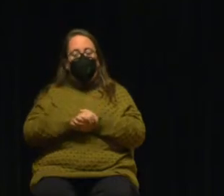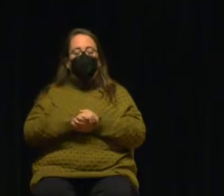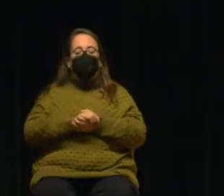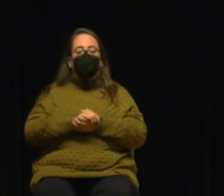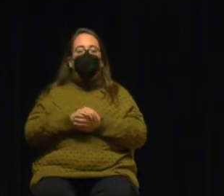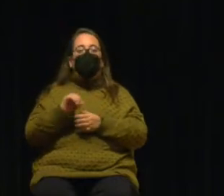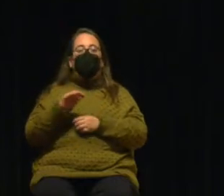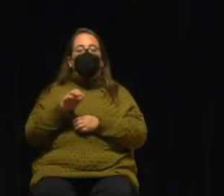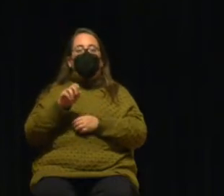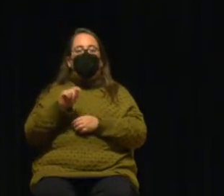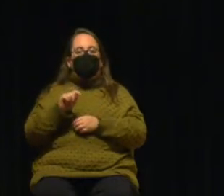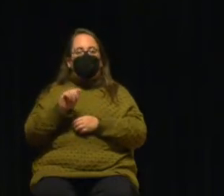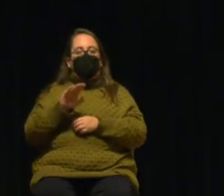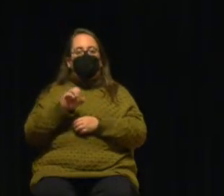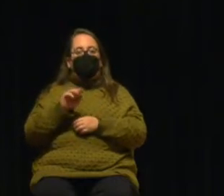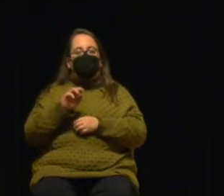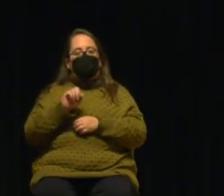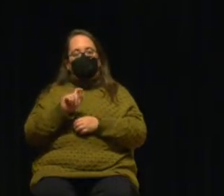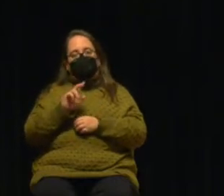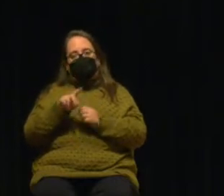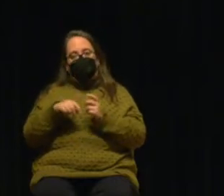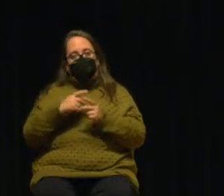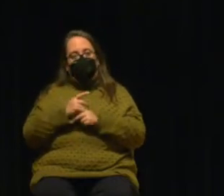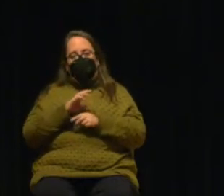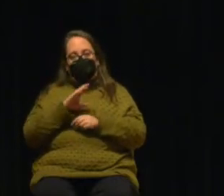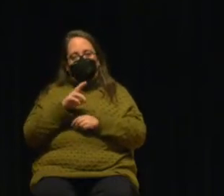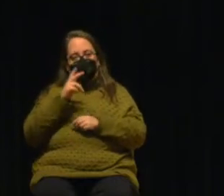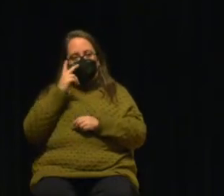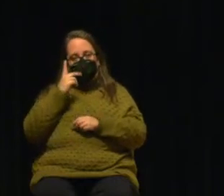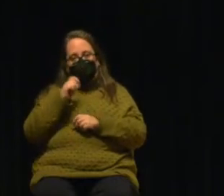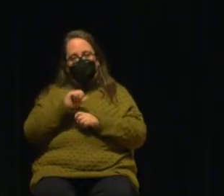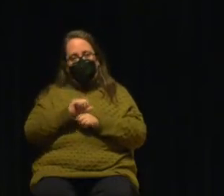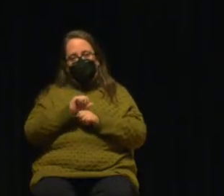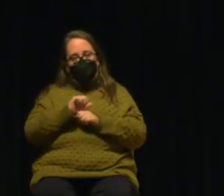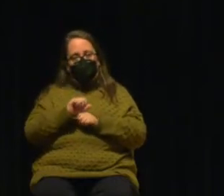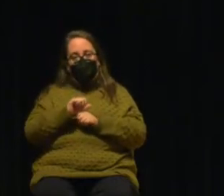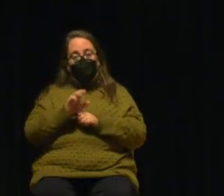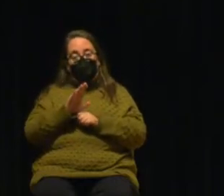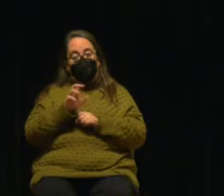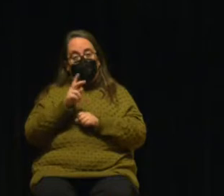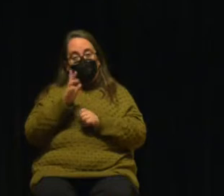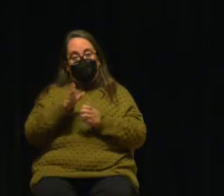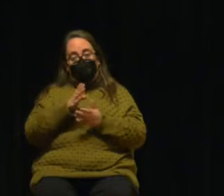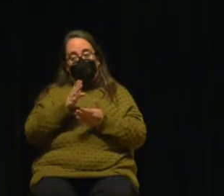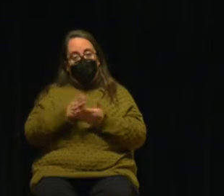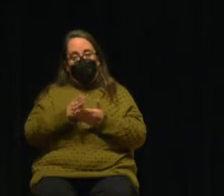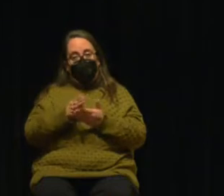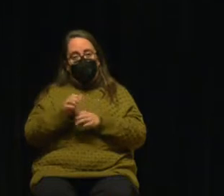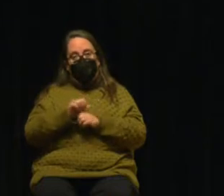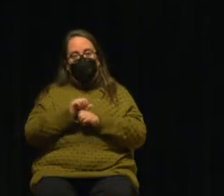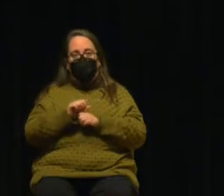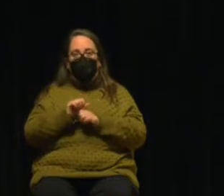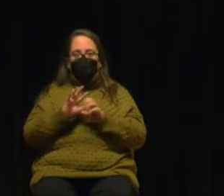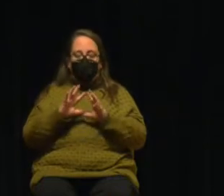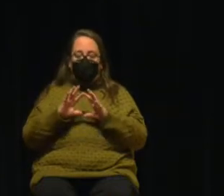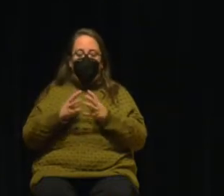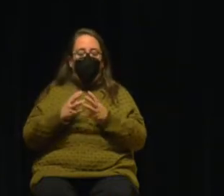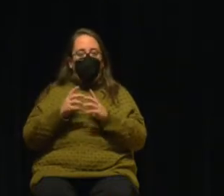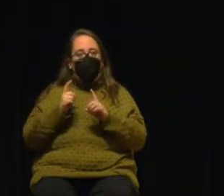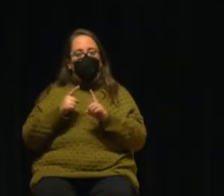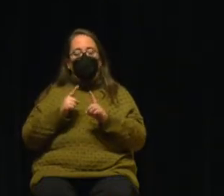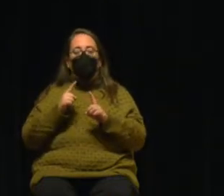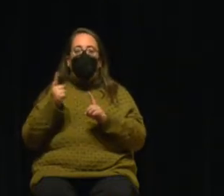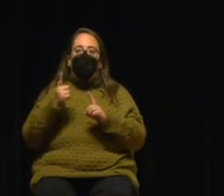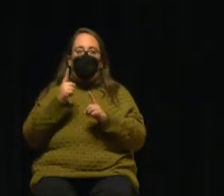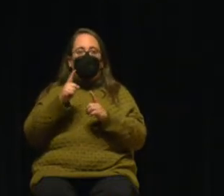abolitionists of Still's stripe never saw slavery, the end of slavery, as the entirety of their goal. They